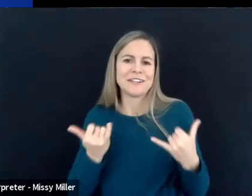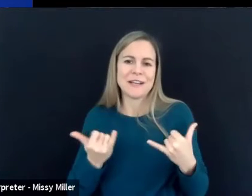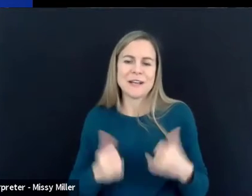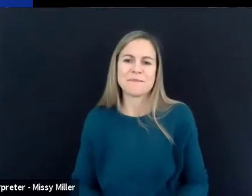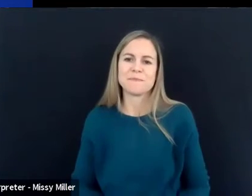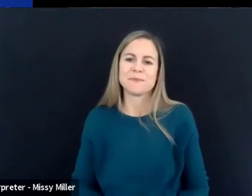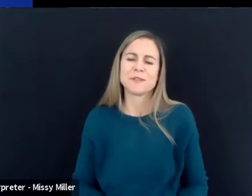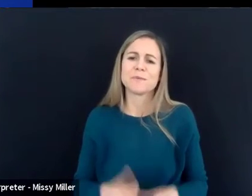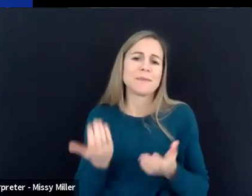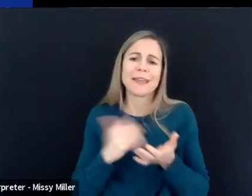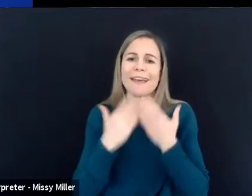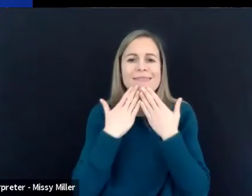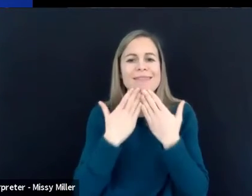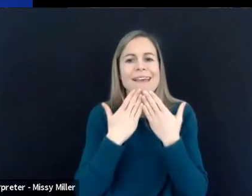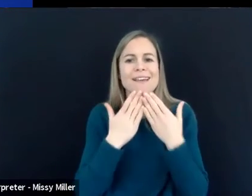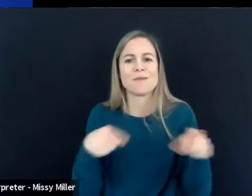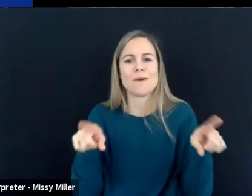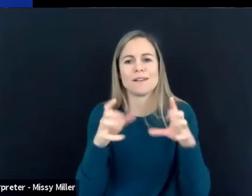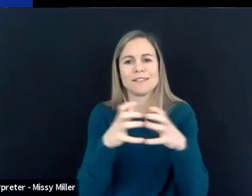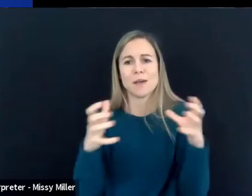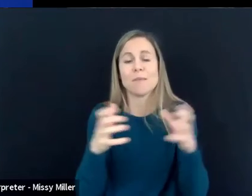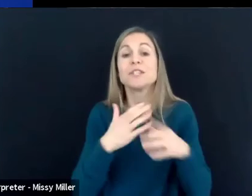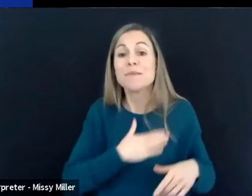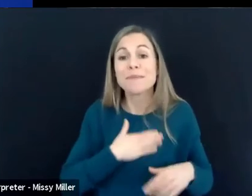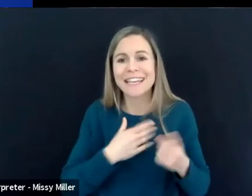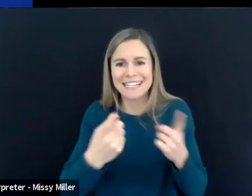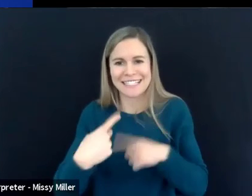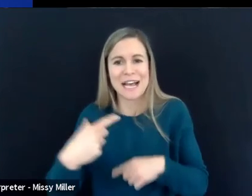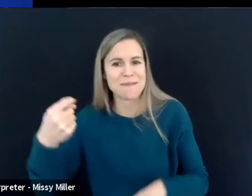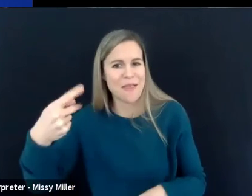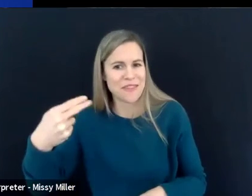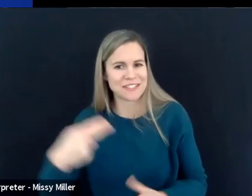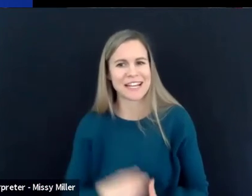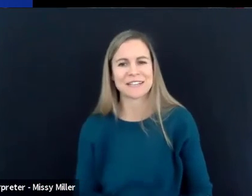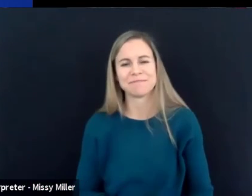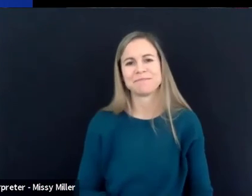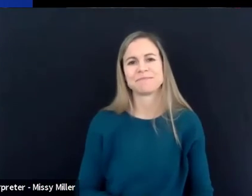So I just want to say thank you. And do come back Thursday.